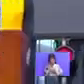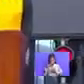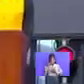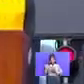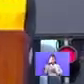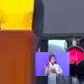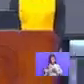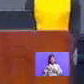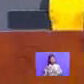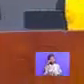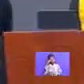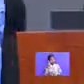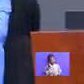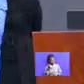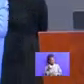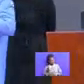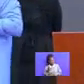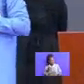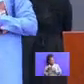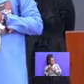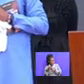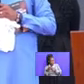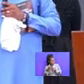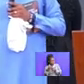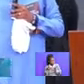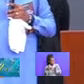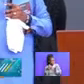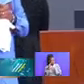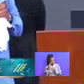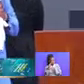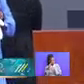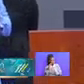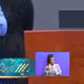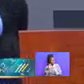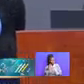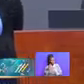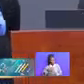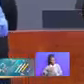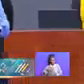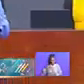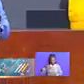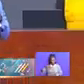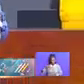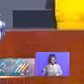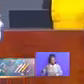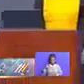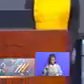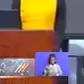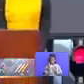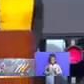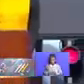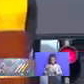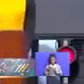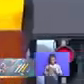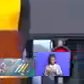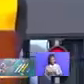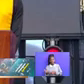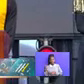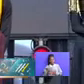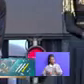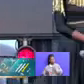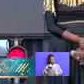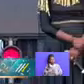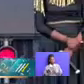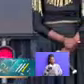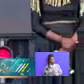God there is somebody here your name is Tony Tony Tony if you are here come quickly to the